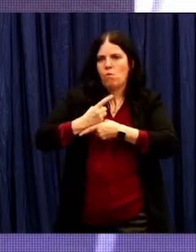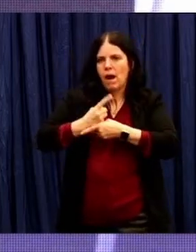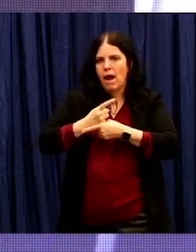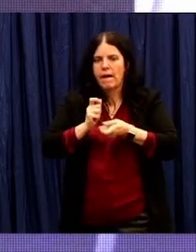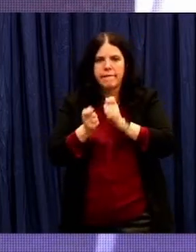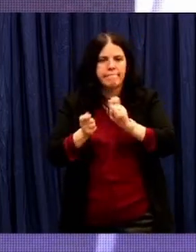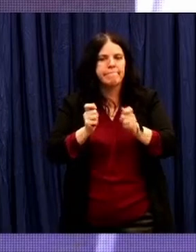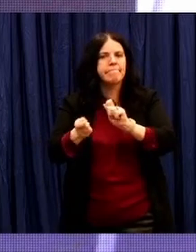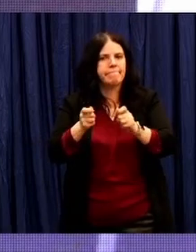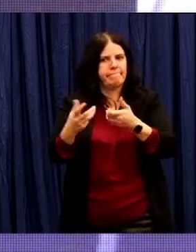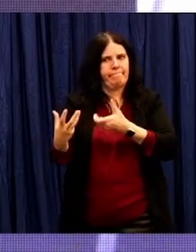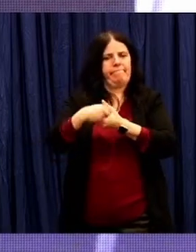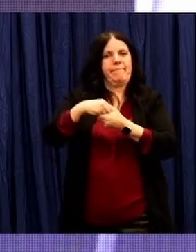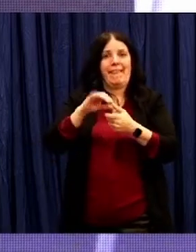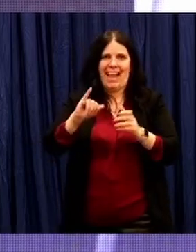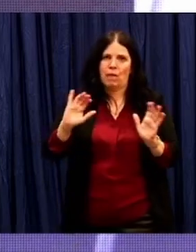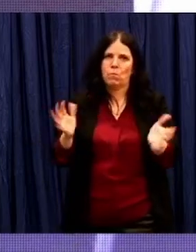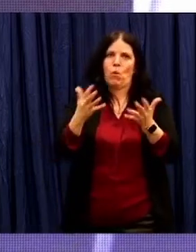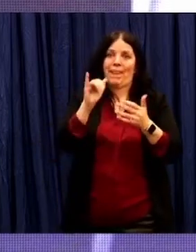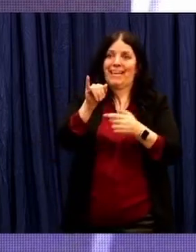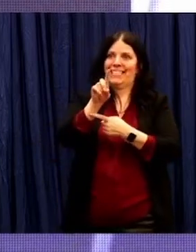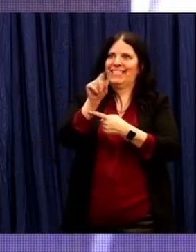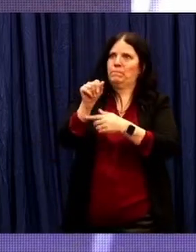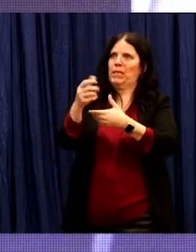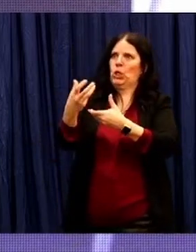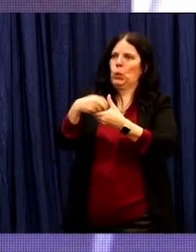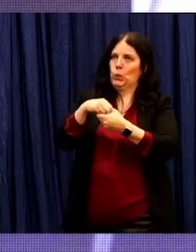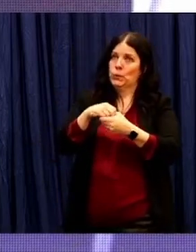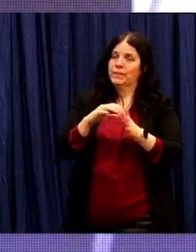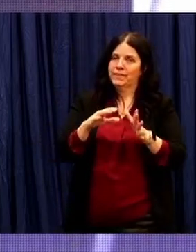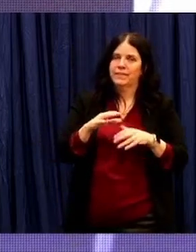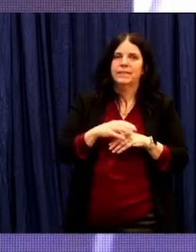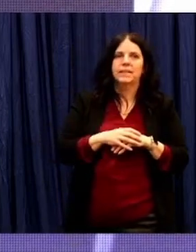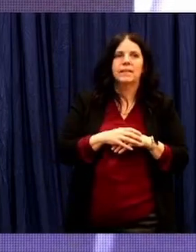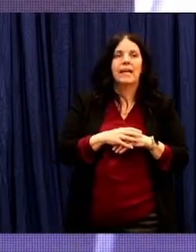And gosh,